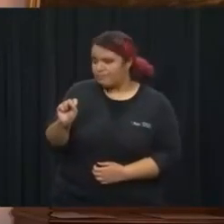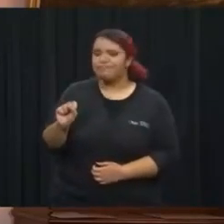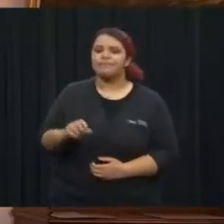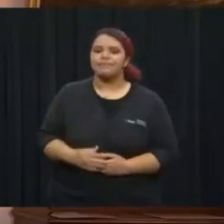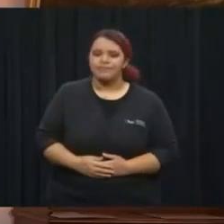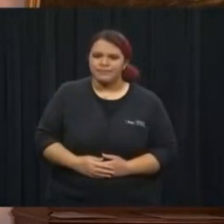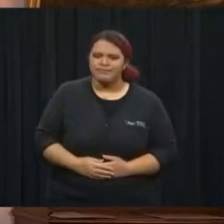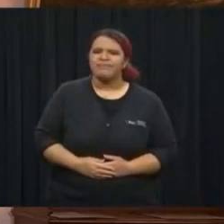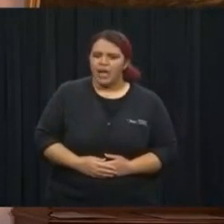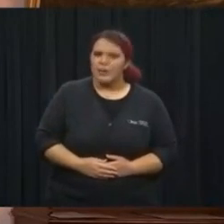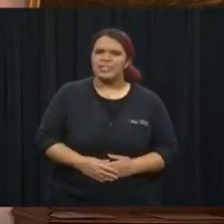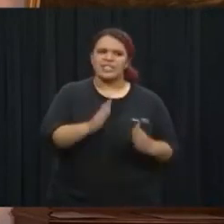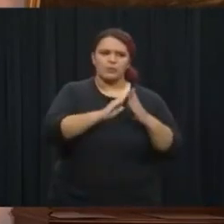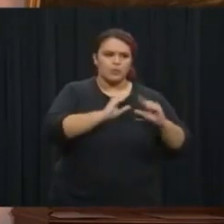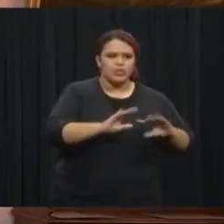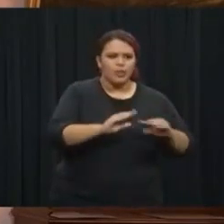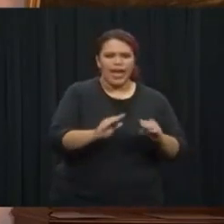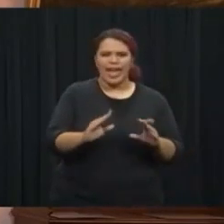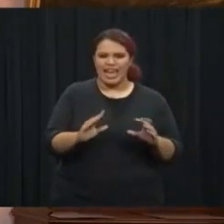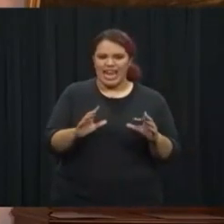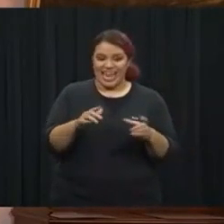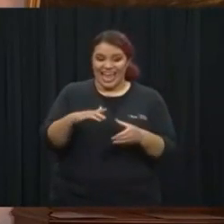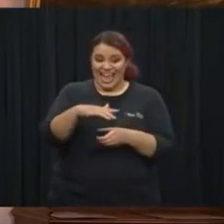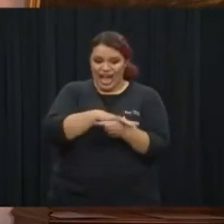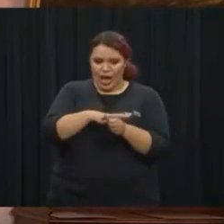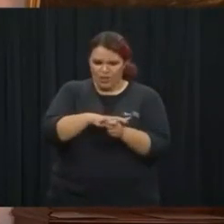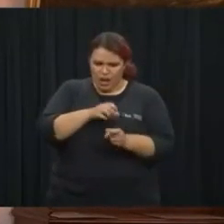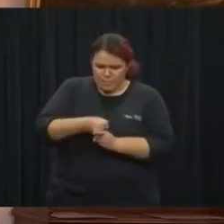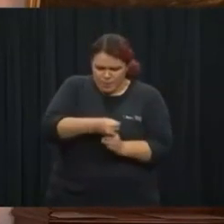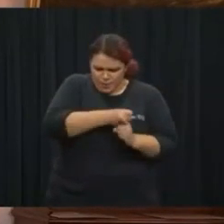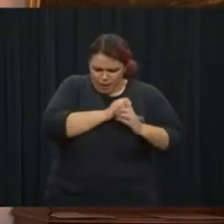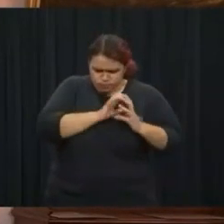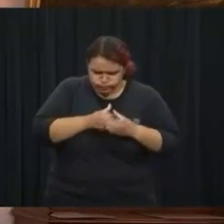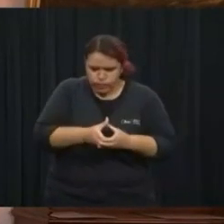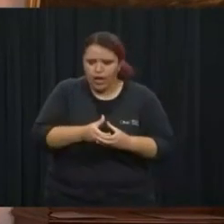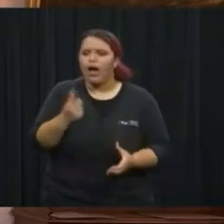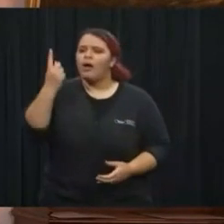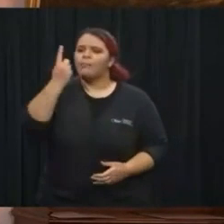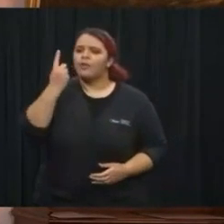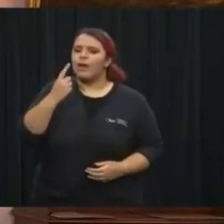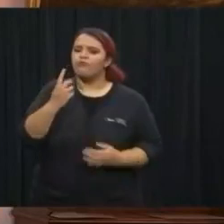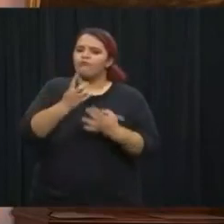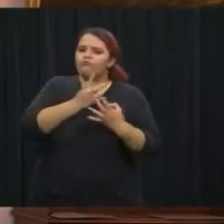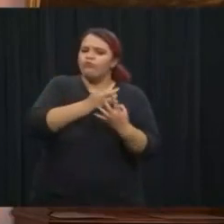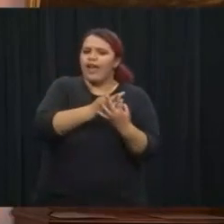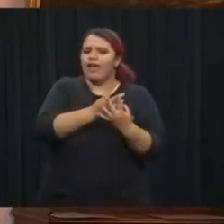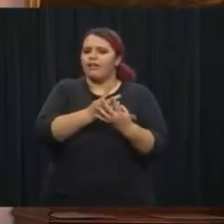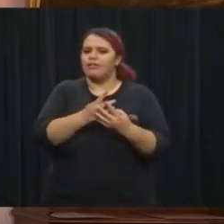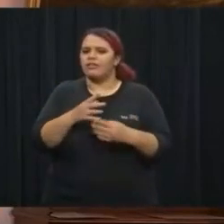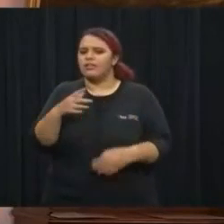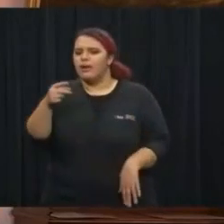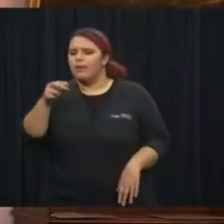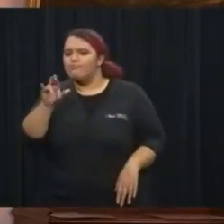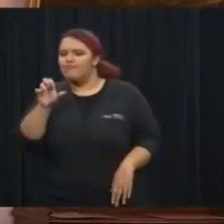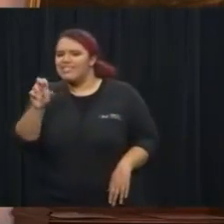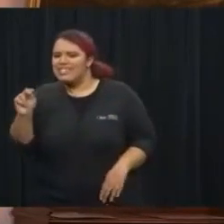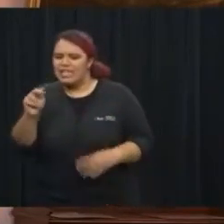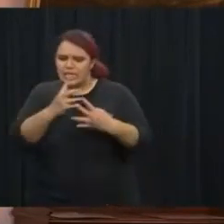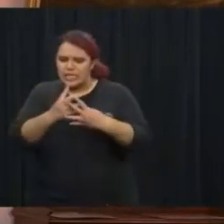need the faith-based community to help us in this, all those small churches and stuff. We need people going to good sources of information,